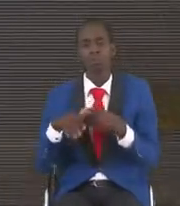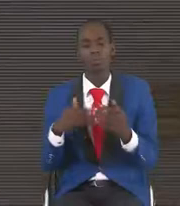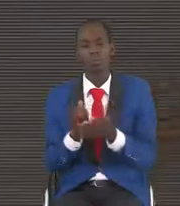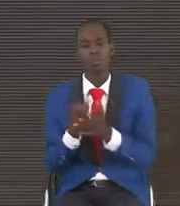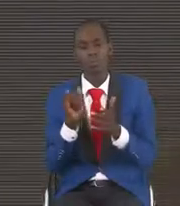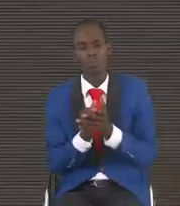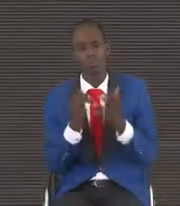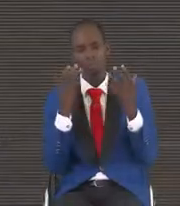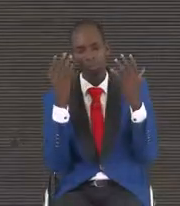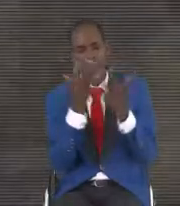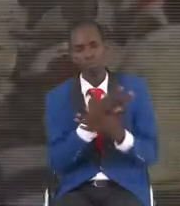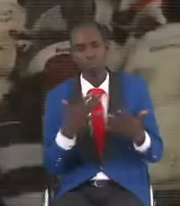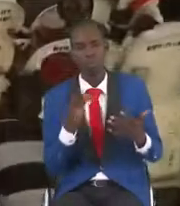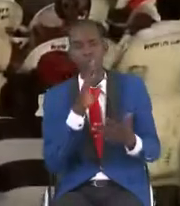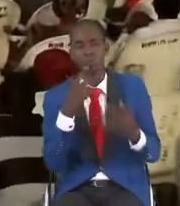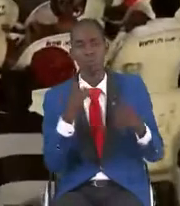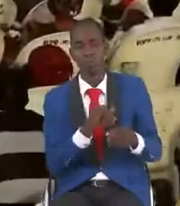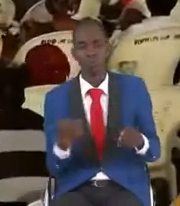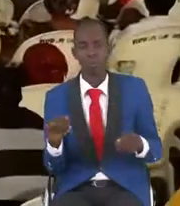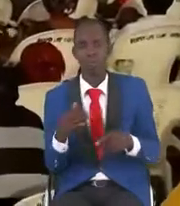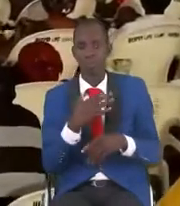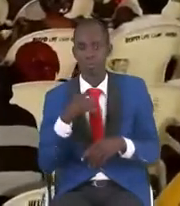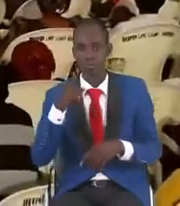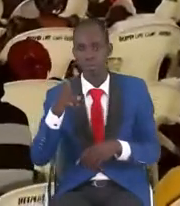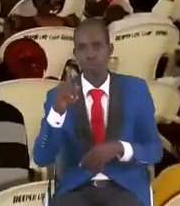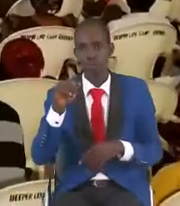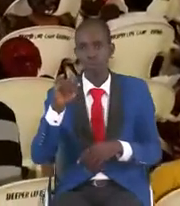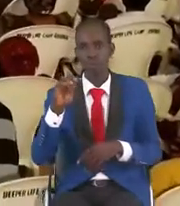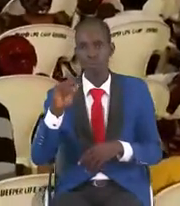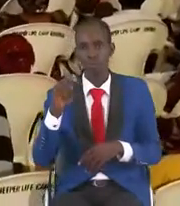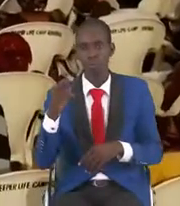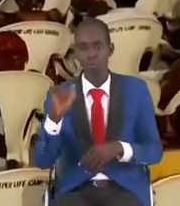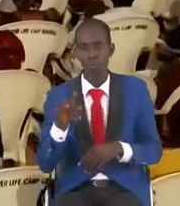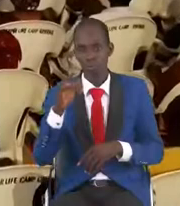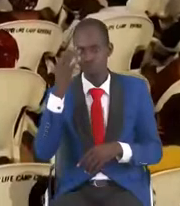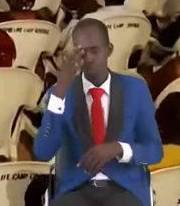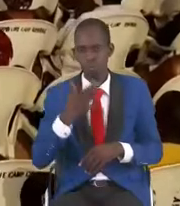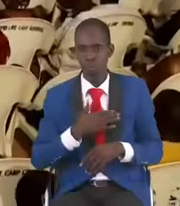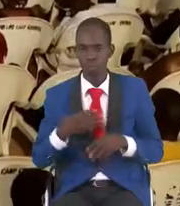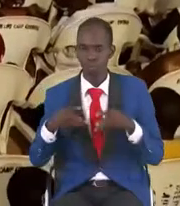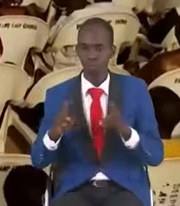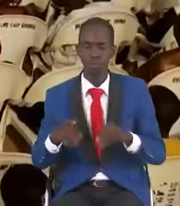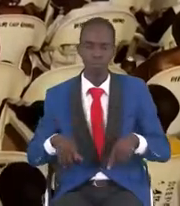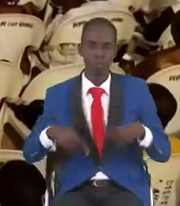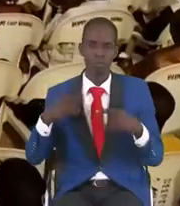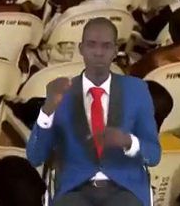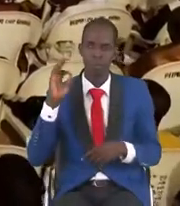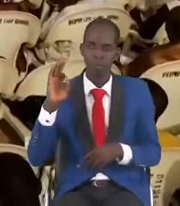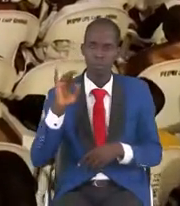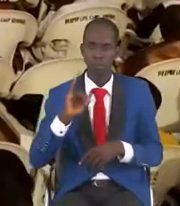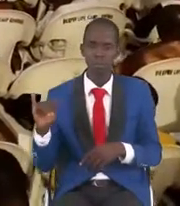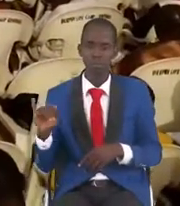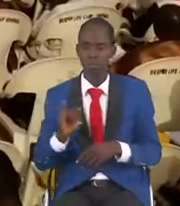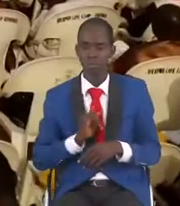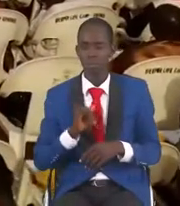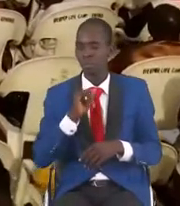thou, Timothy, you have fully known my doctrine. You have known my manner of life. I didn't go to stay